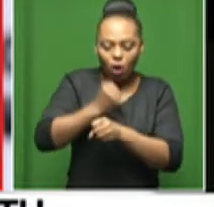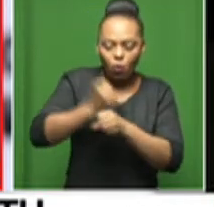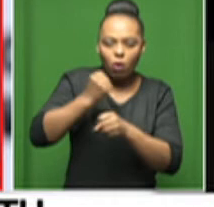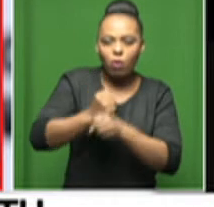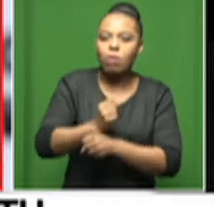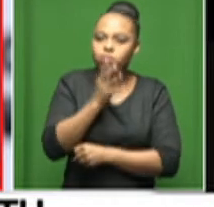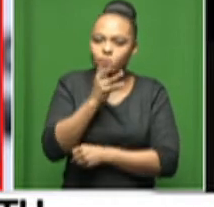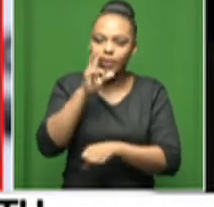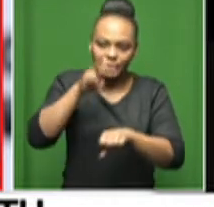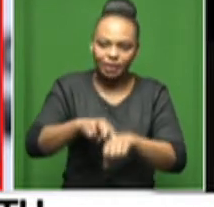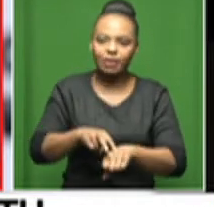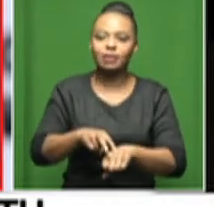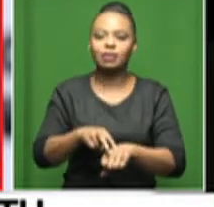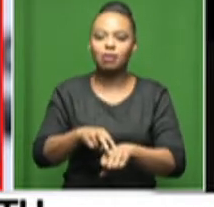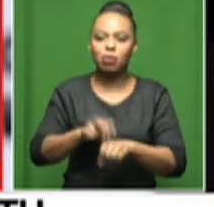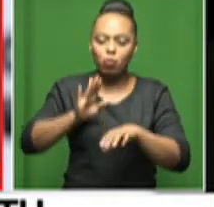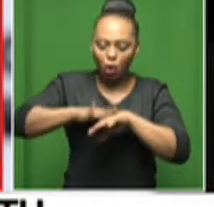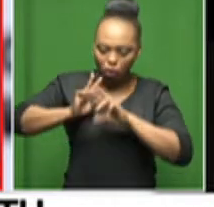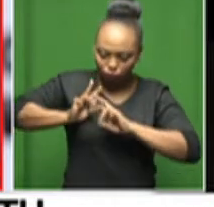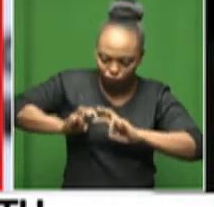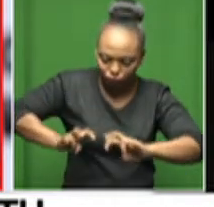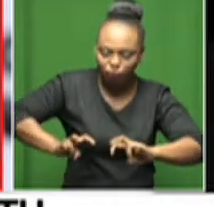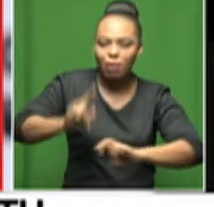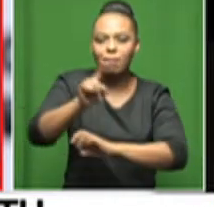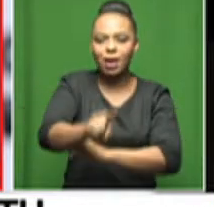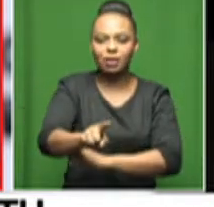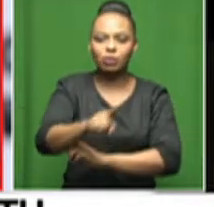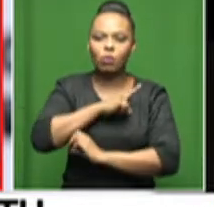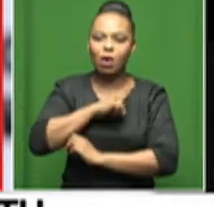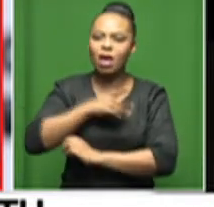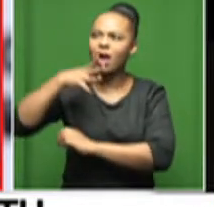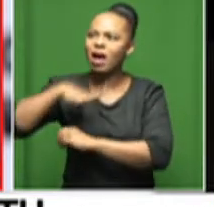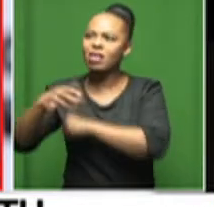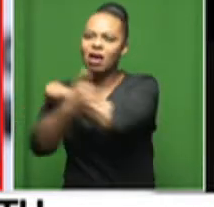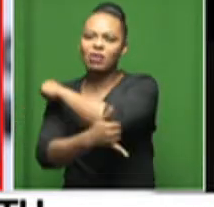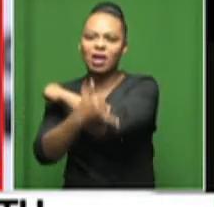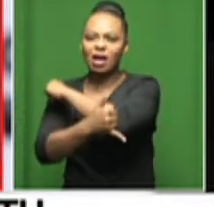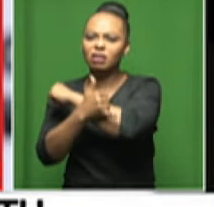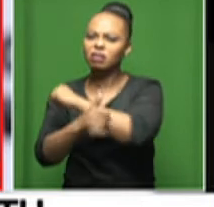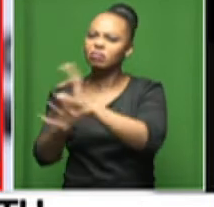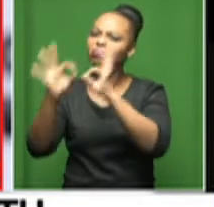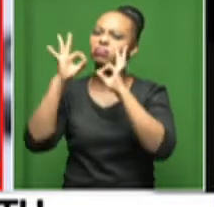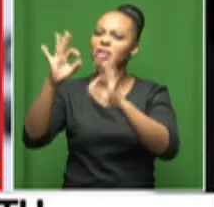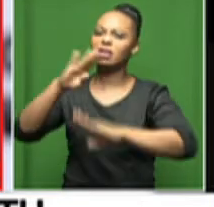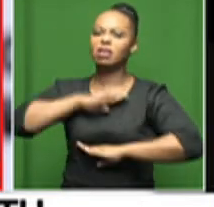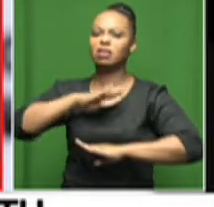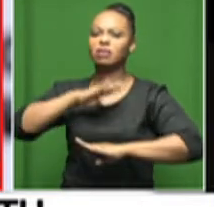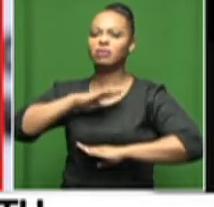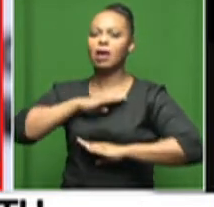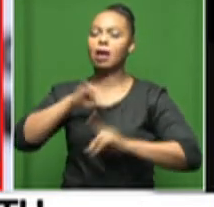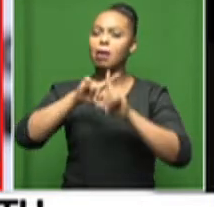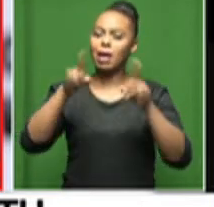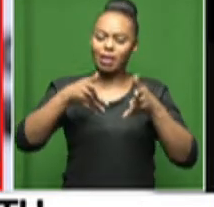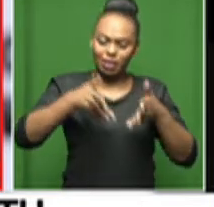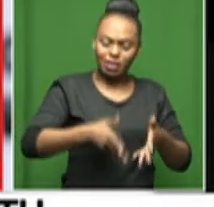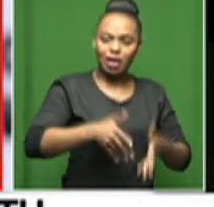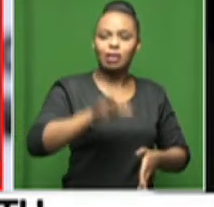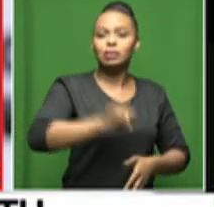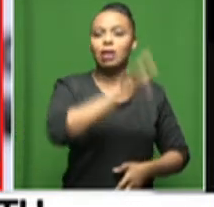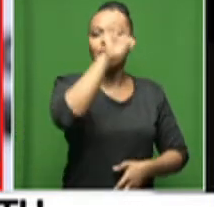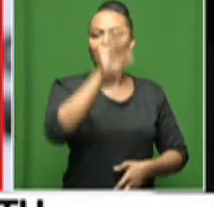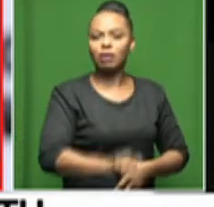on this issue, because the results from other countries have been quite satisfactory, but there are issues in South Africa that we need